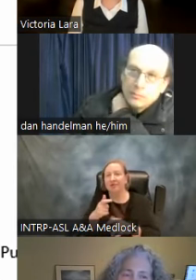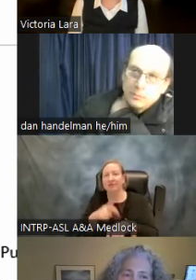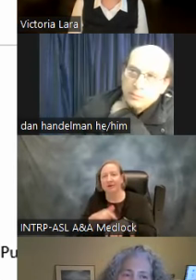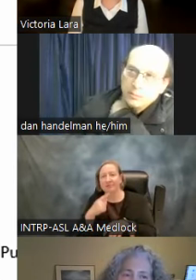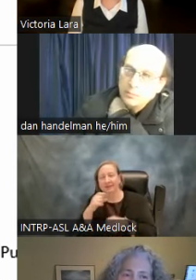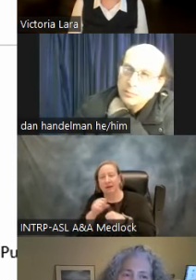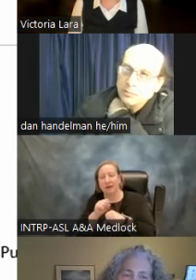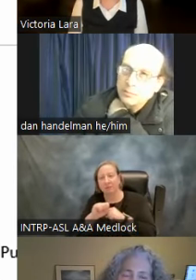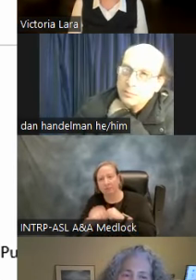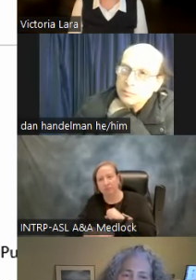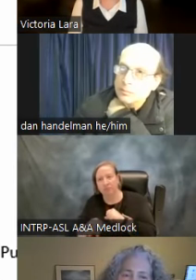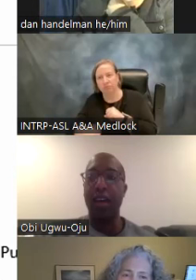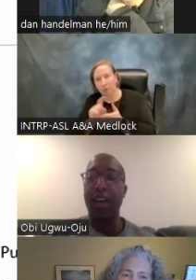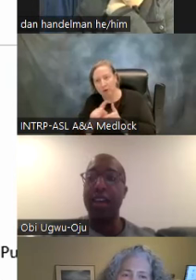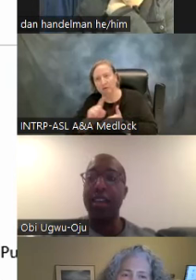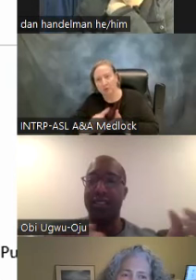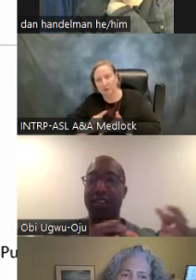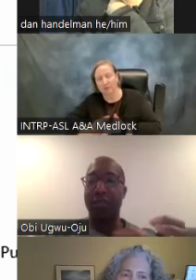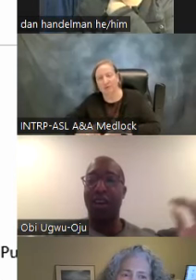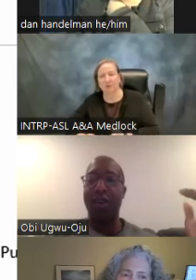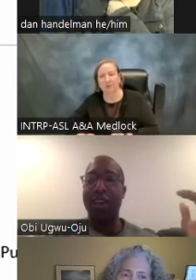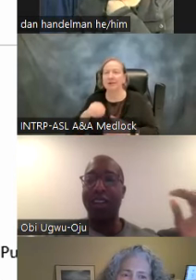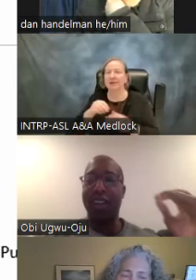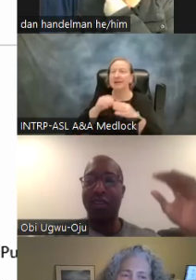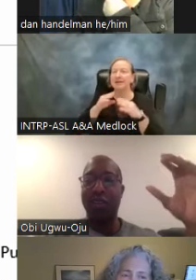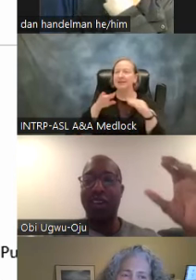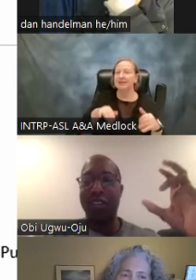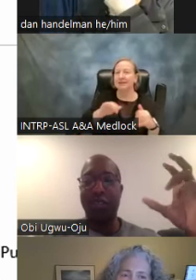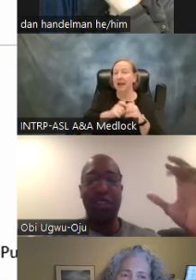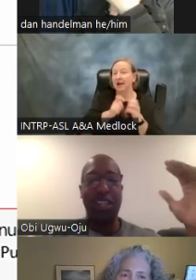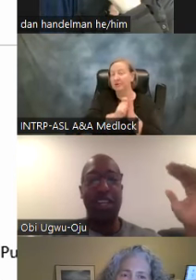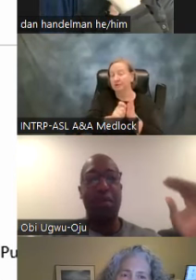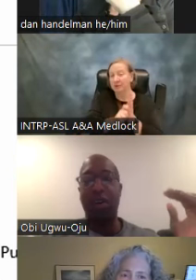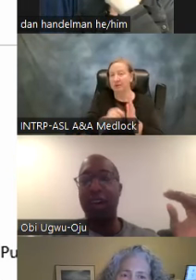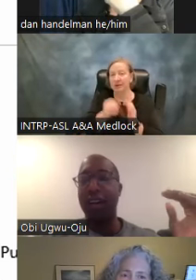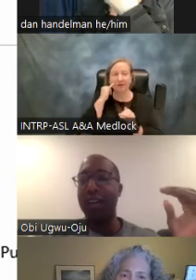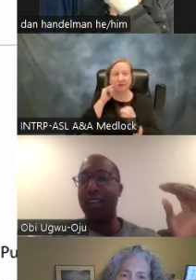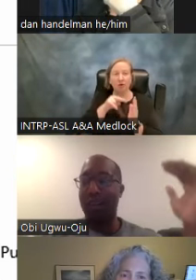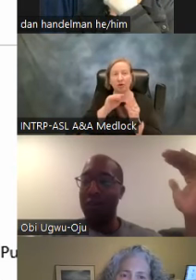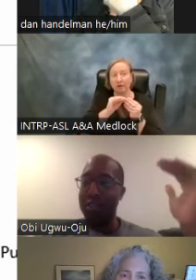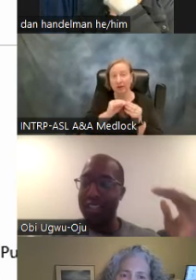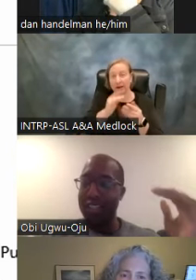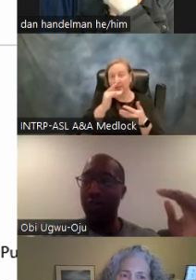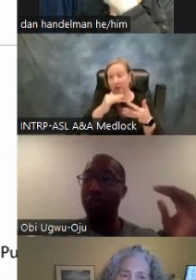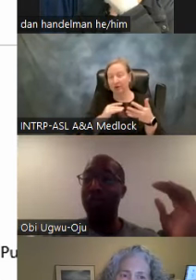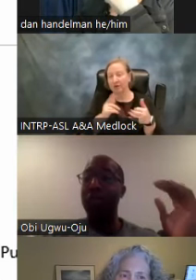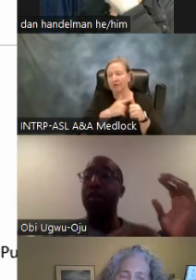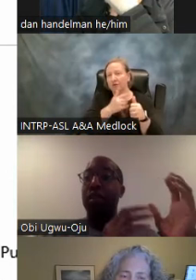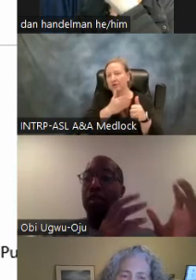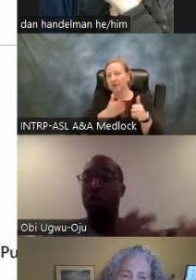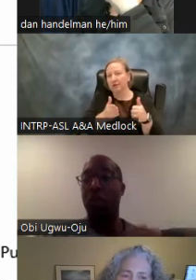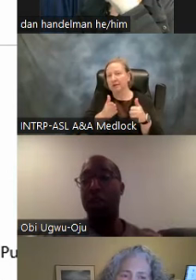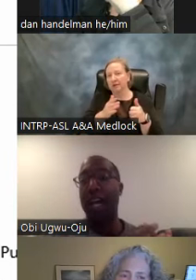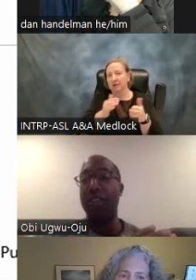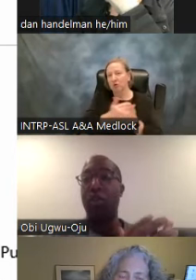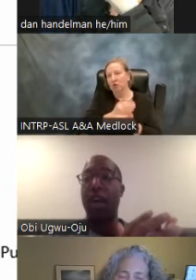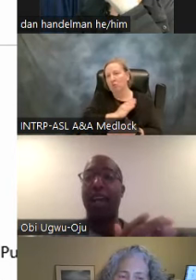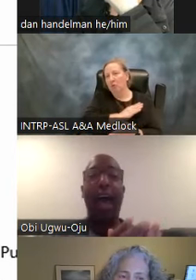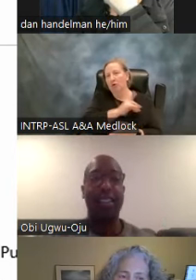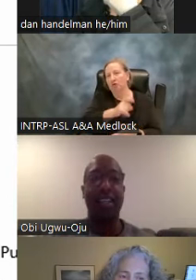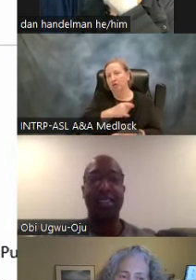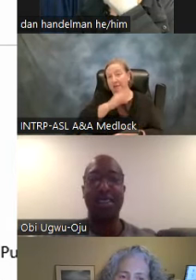weeks. In the system kind of written, like since just if you look at the numbering, like our first thing say, the new board should